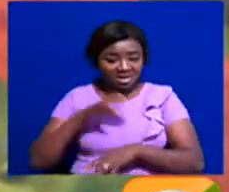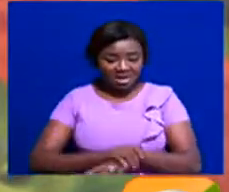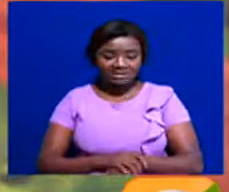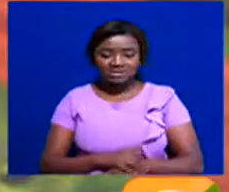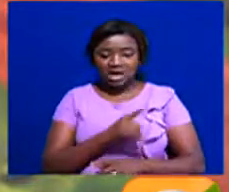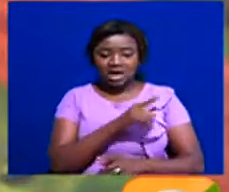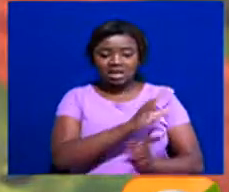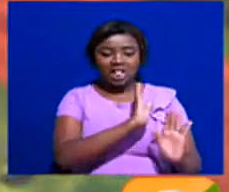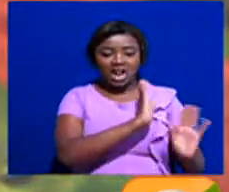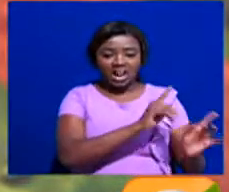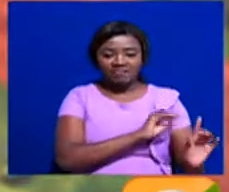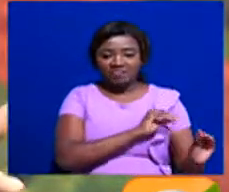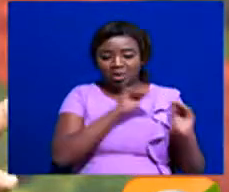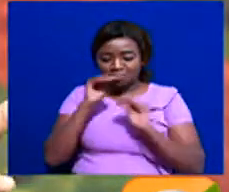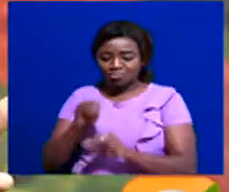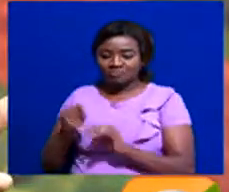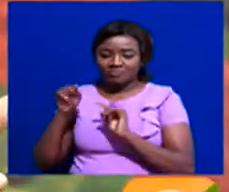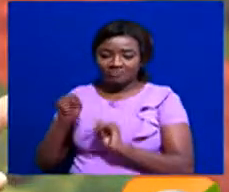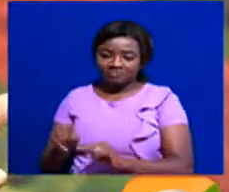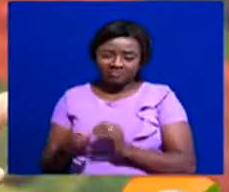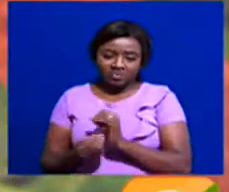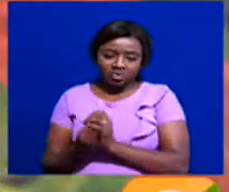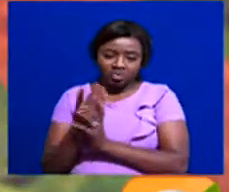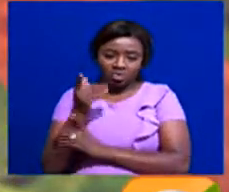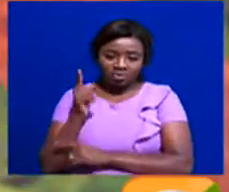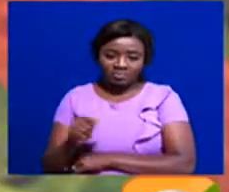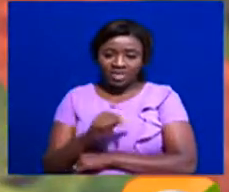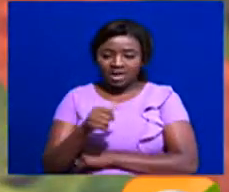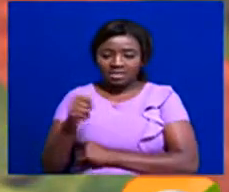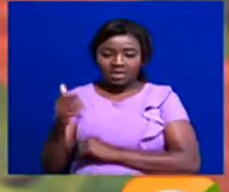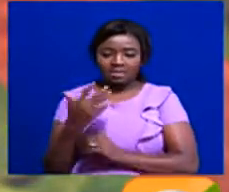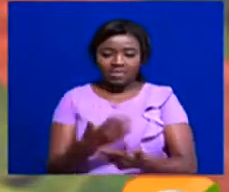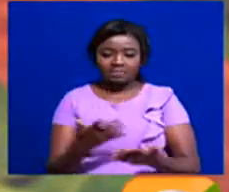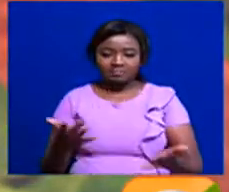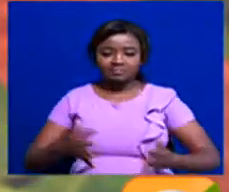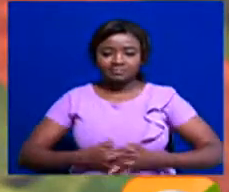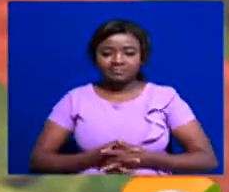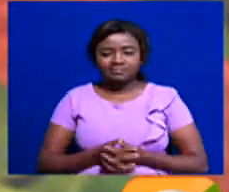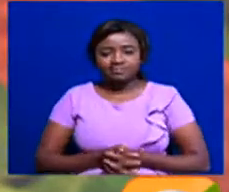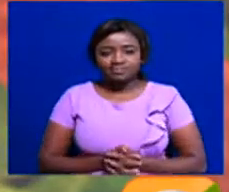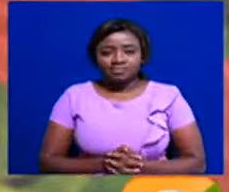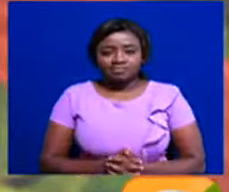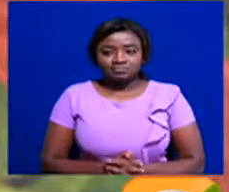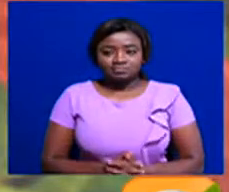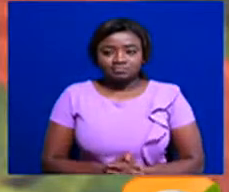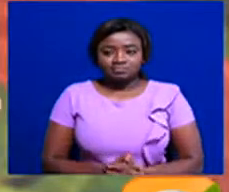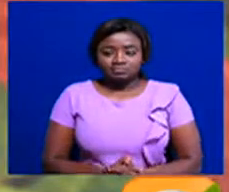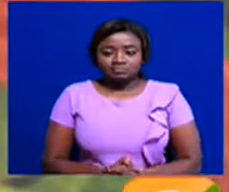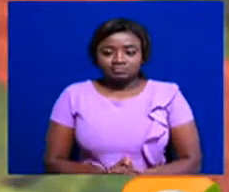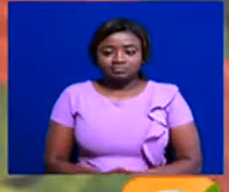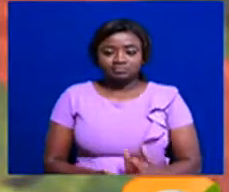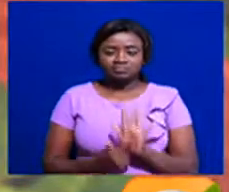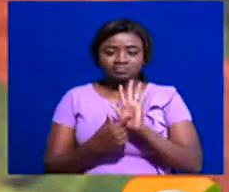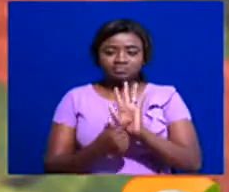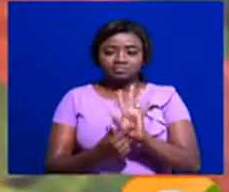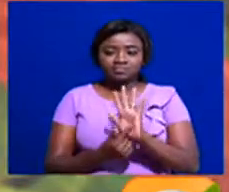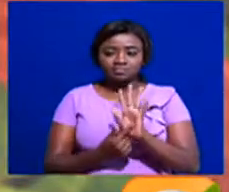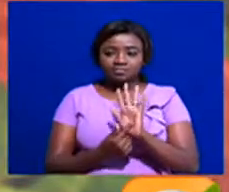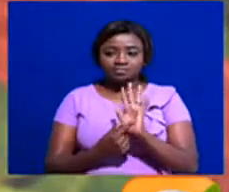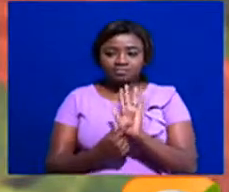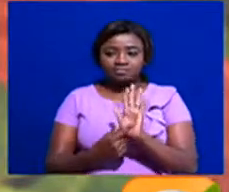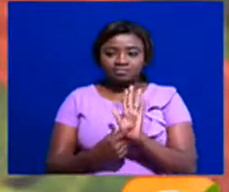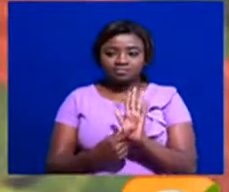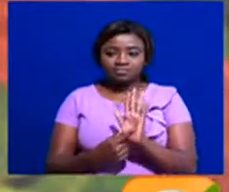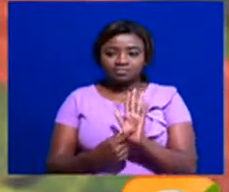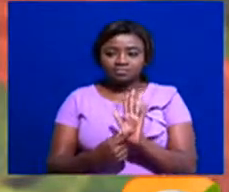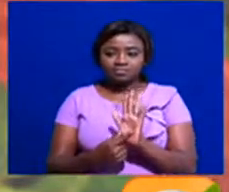people change from tobacco to other crops. Like, for example, when the Nyota